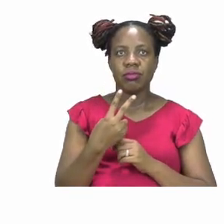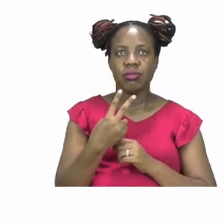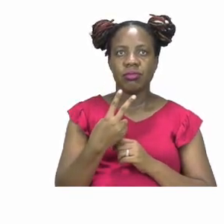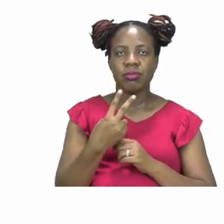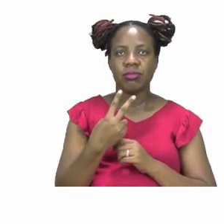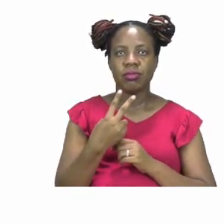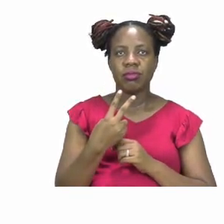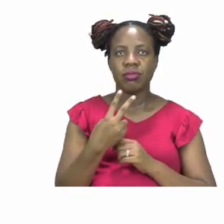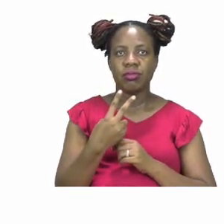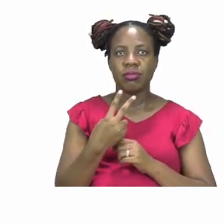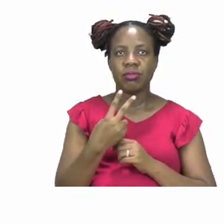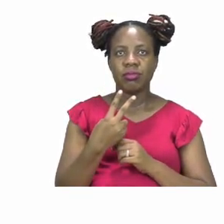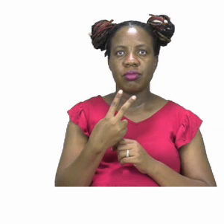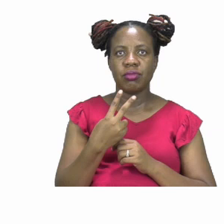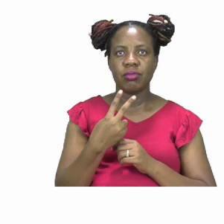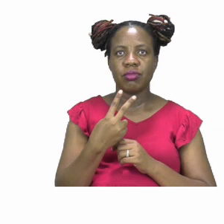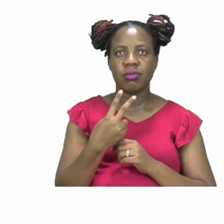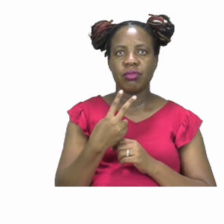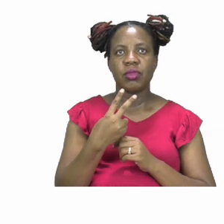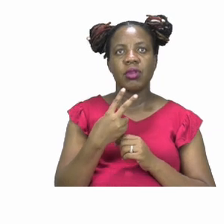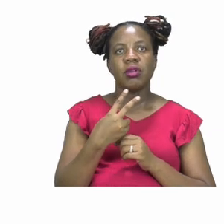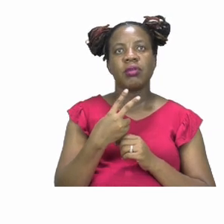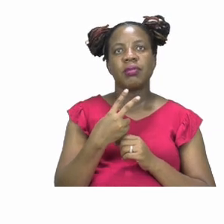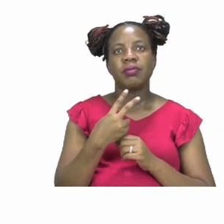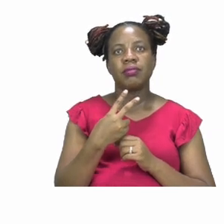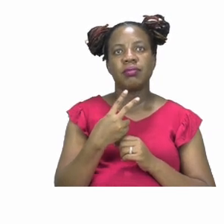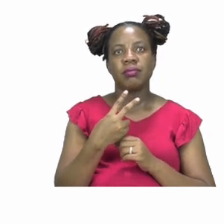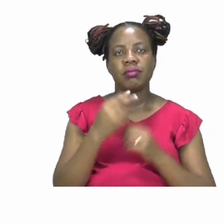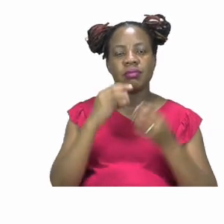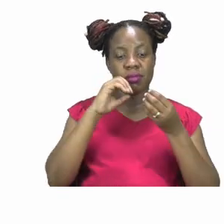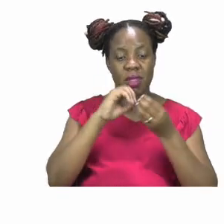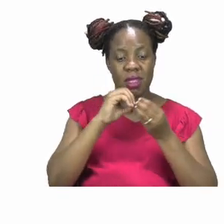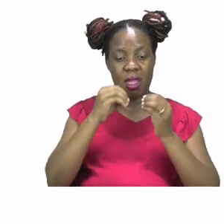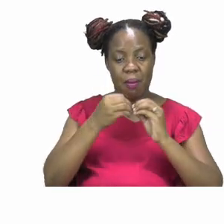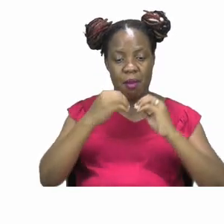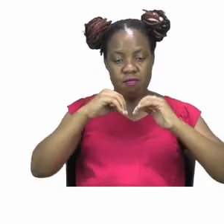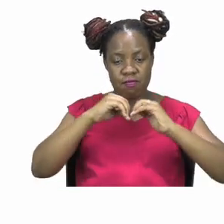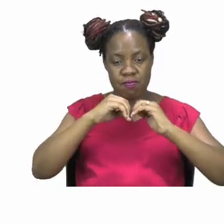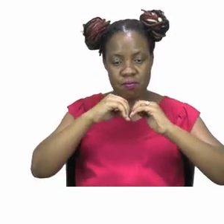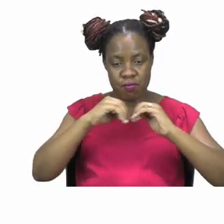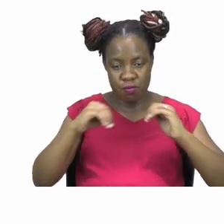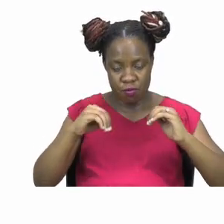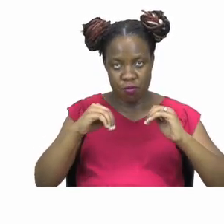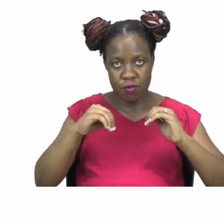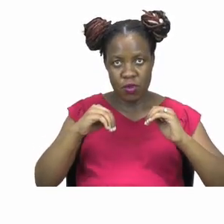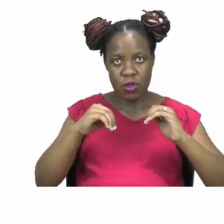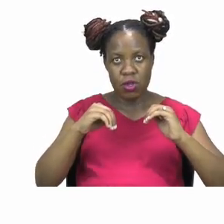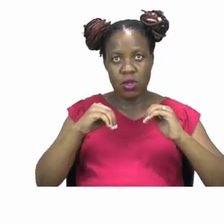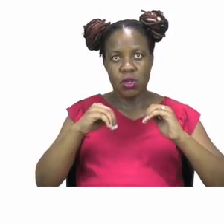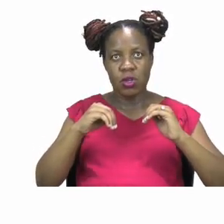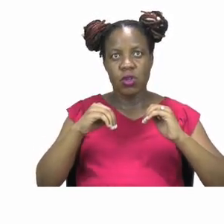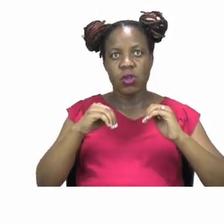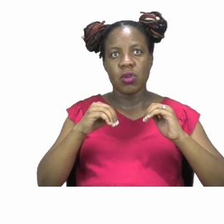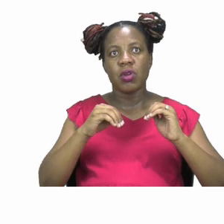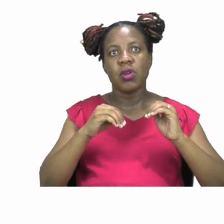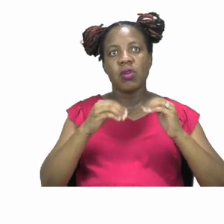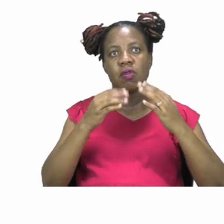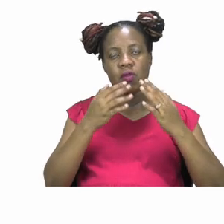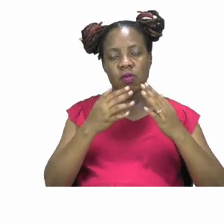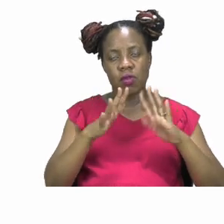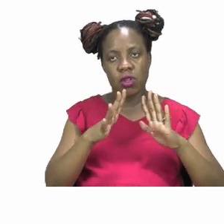it says break down the numbers and write the place value of the underlined